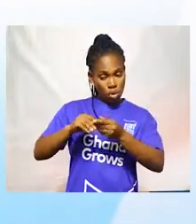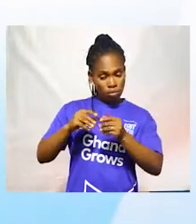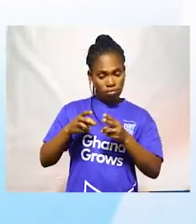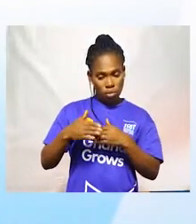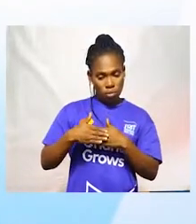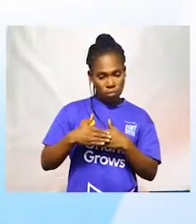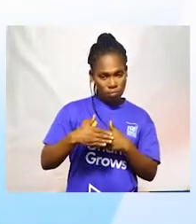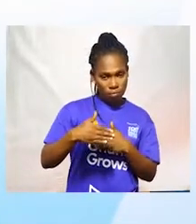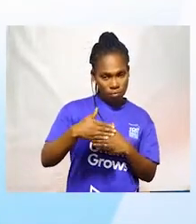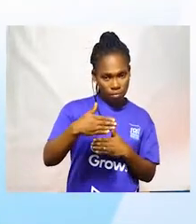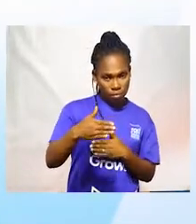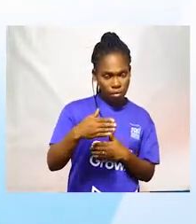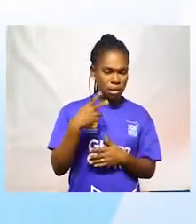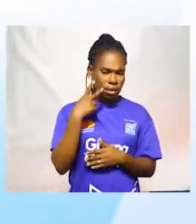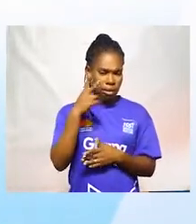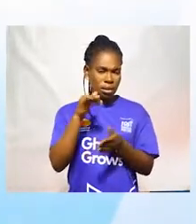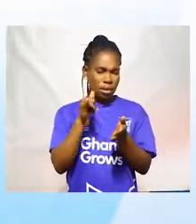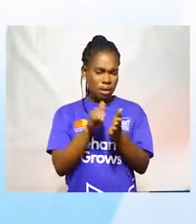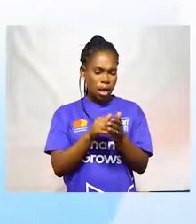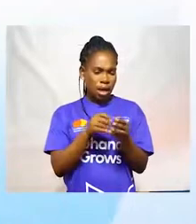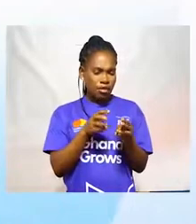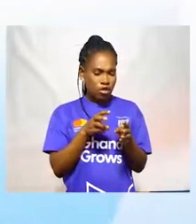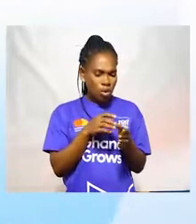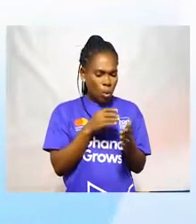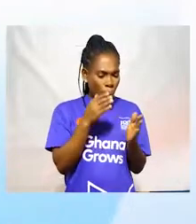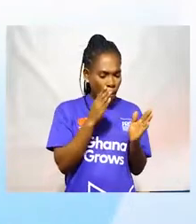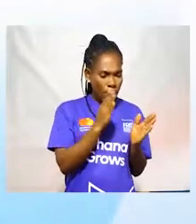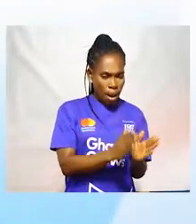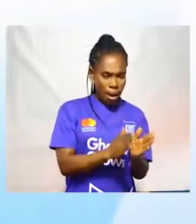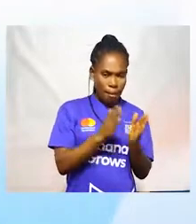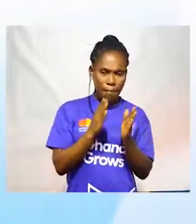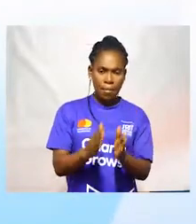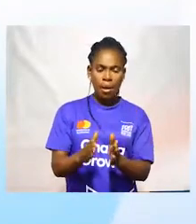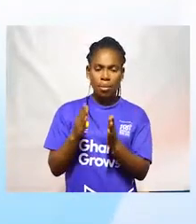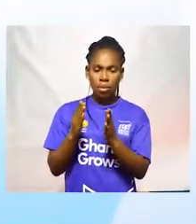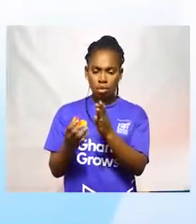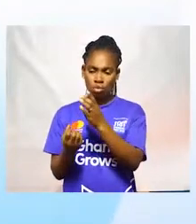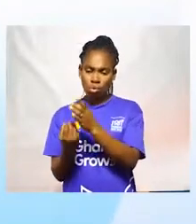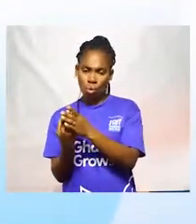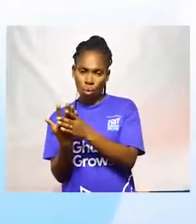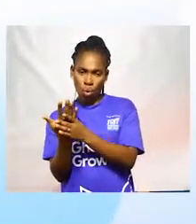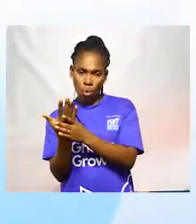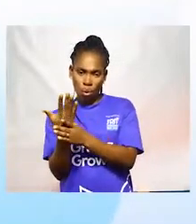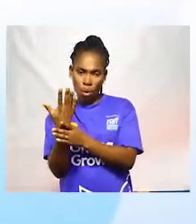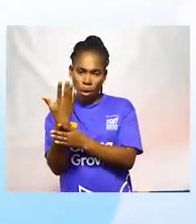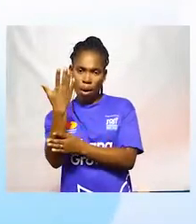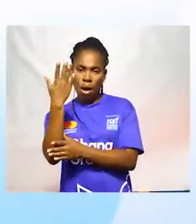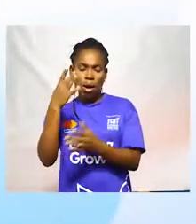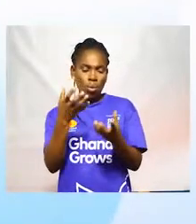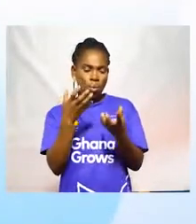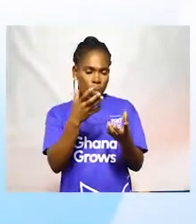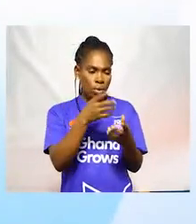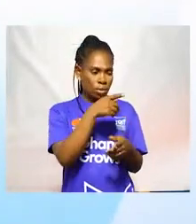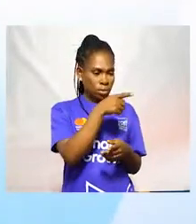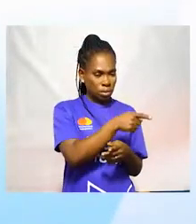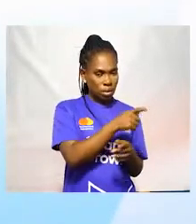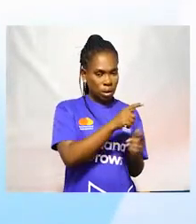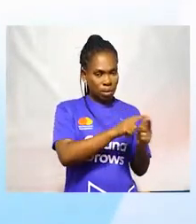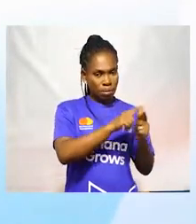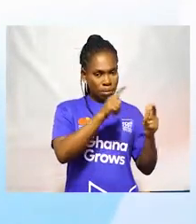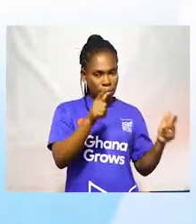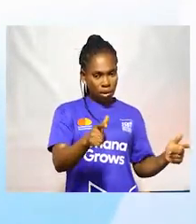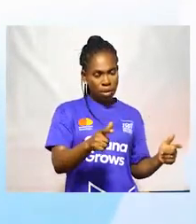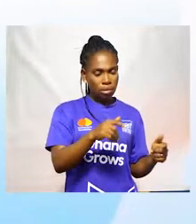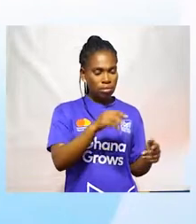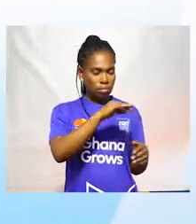you can see an almost convoluted journey from growing up to wanting to become one of the big five like